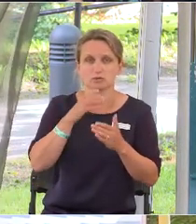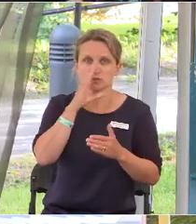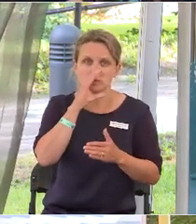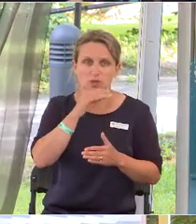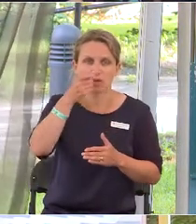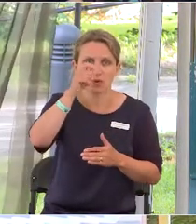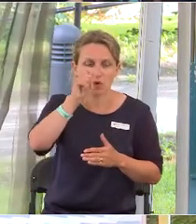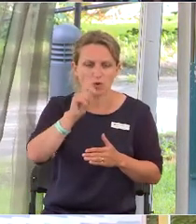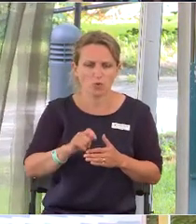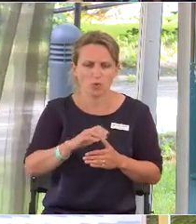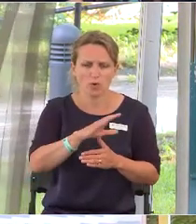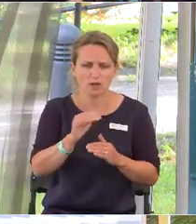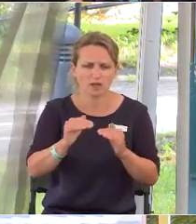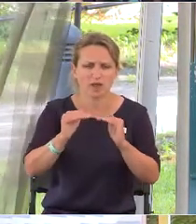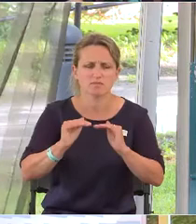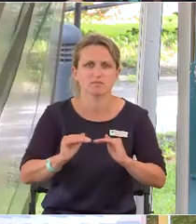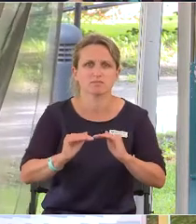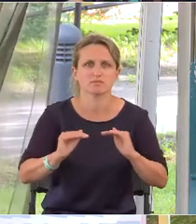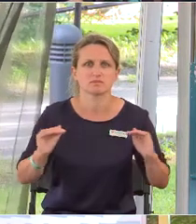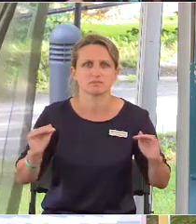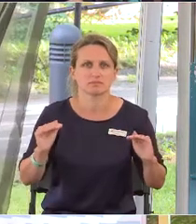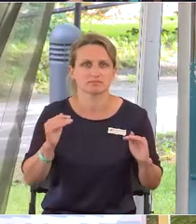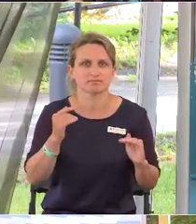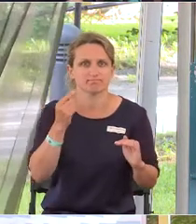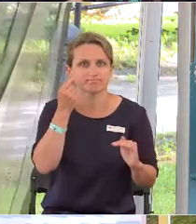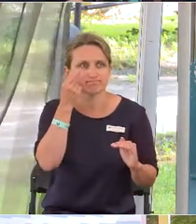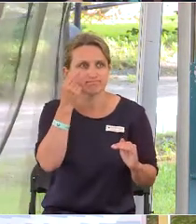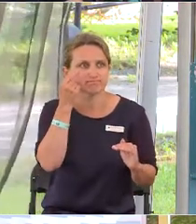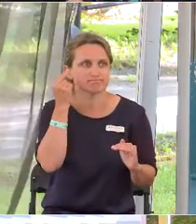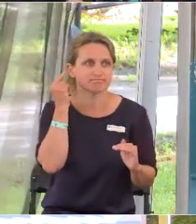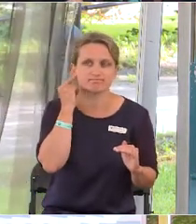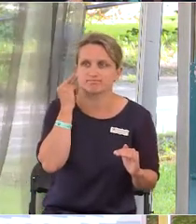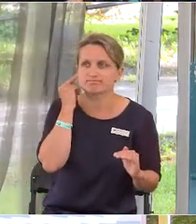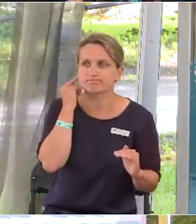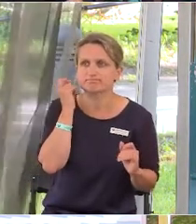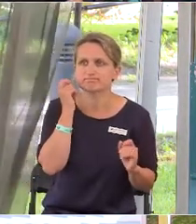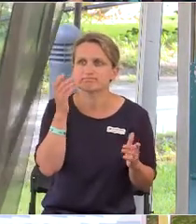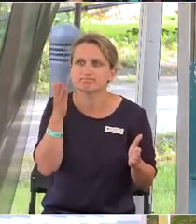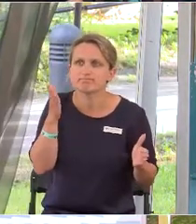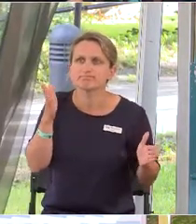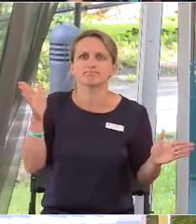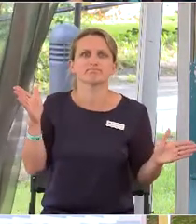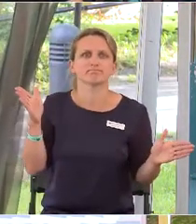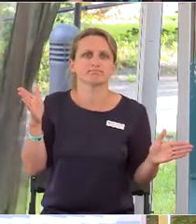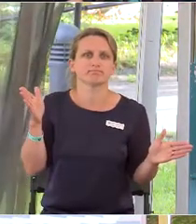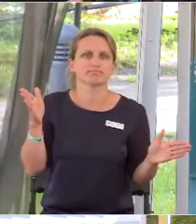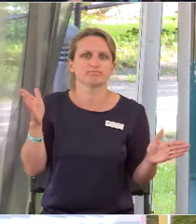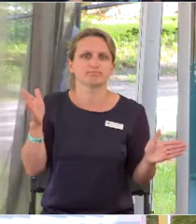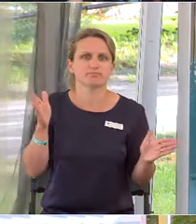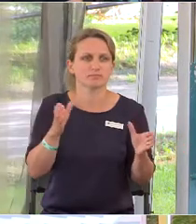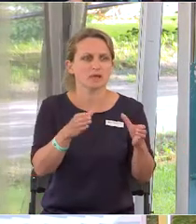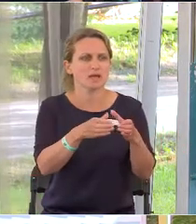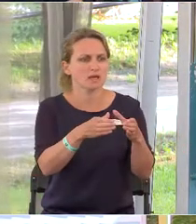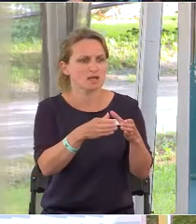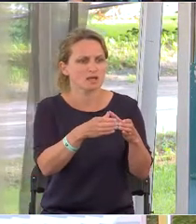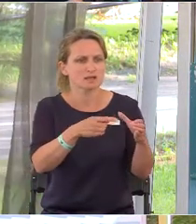built. And then we have to be very open-eyed and ears for that, that we kind of the group of the